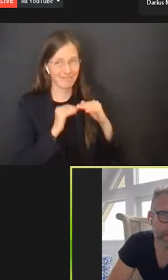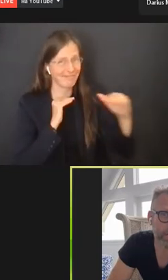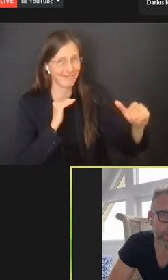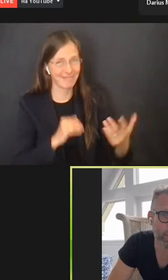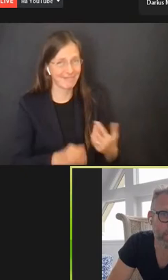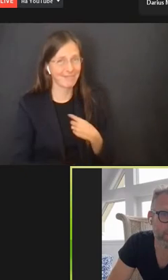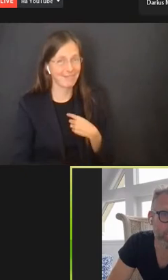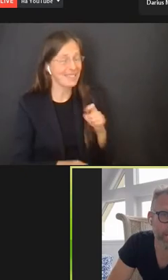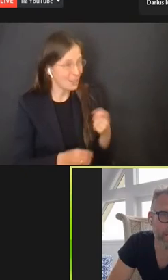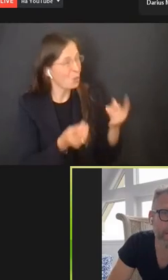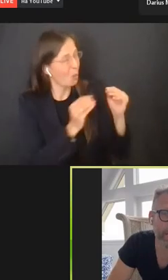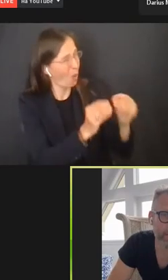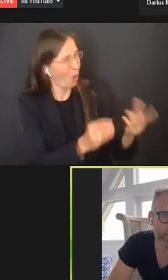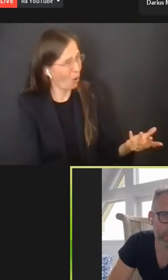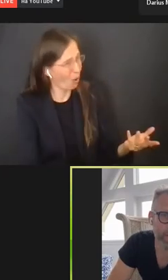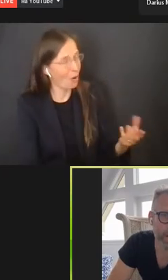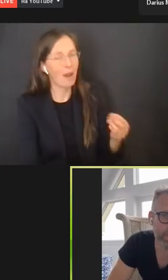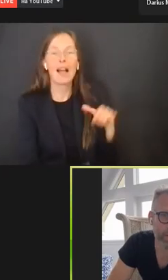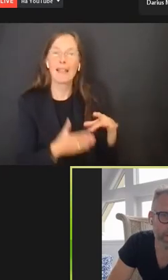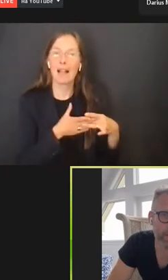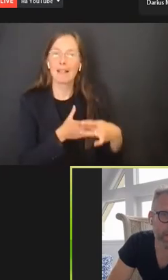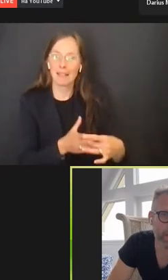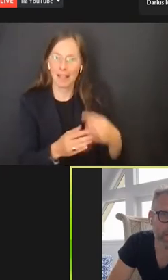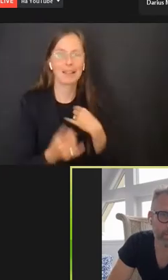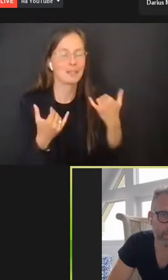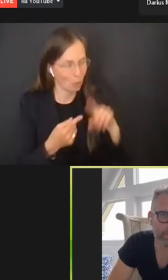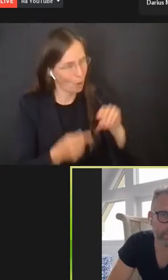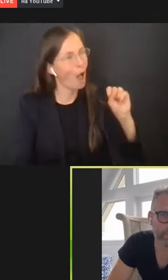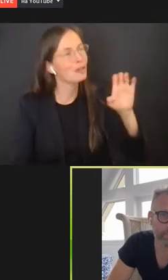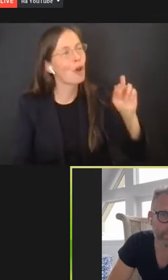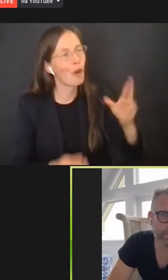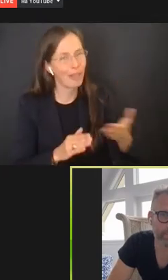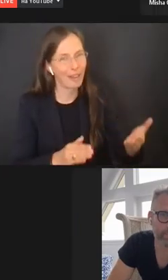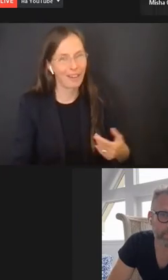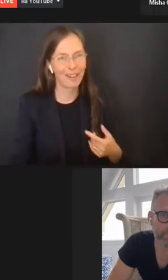I've needed you more, which is leading us to the Oscar thing.